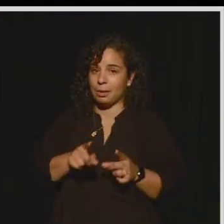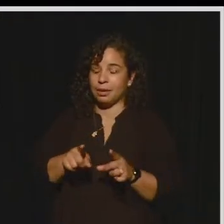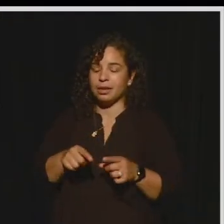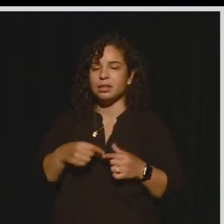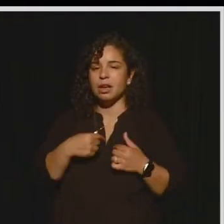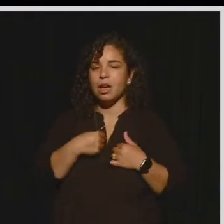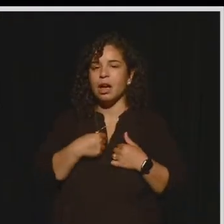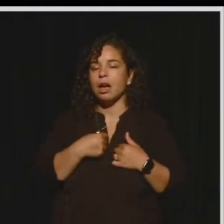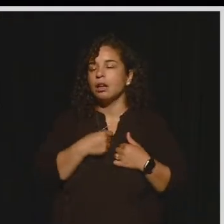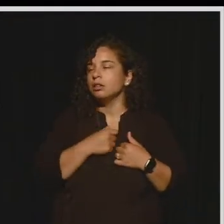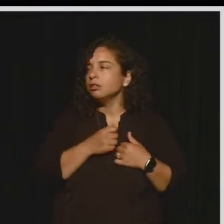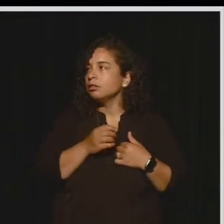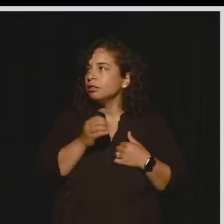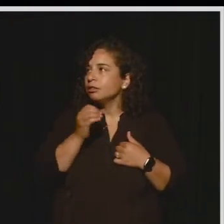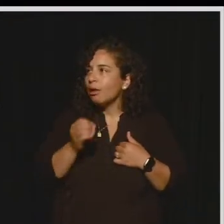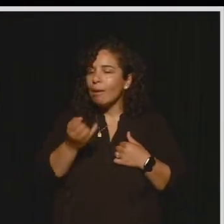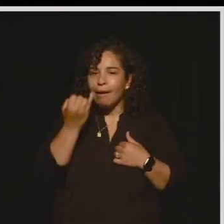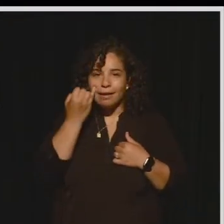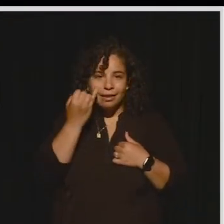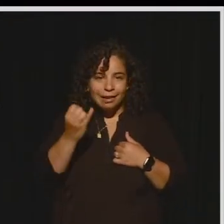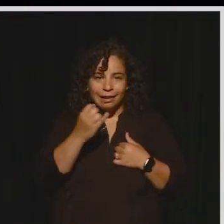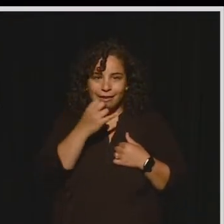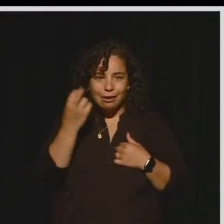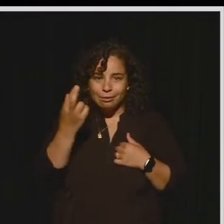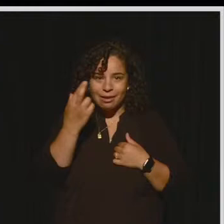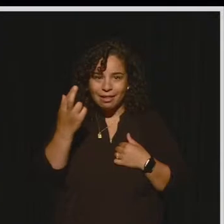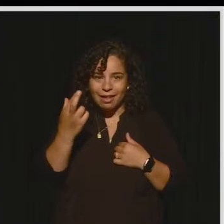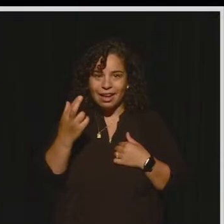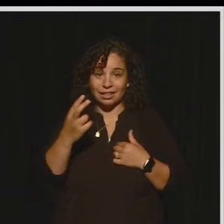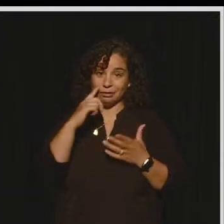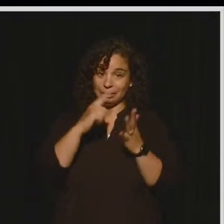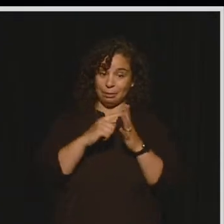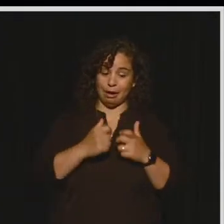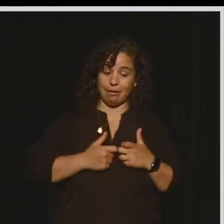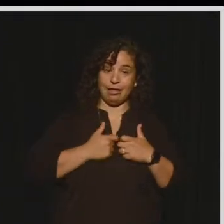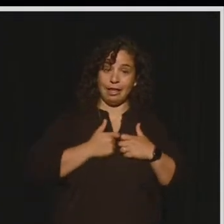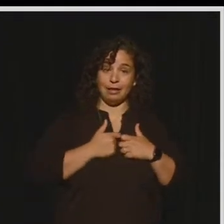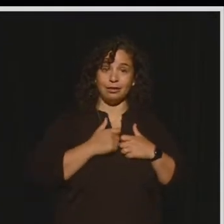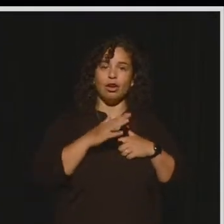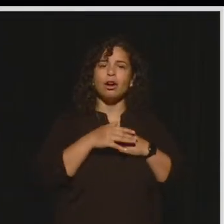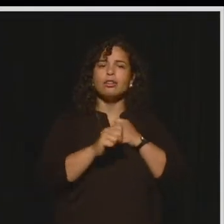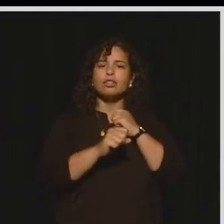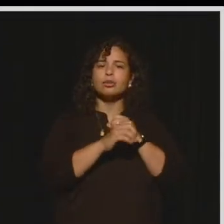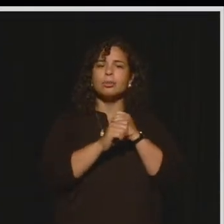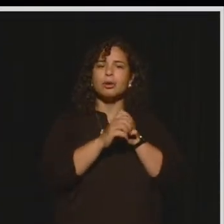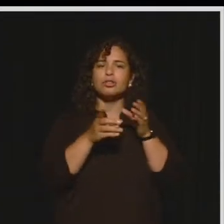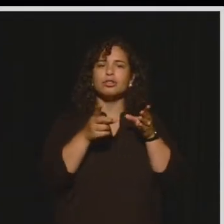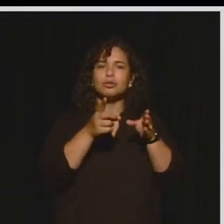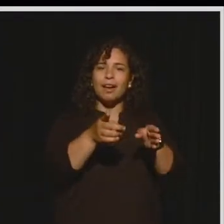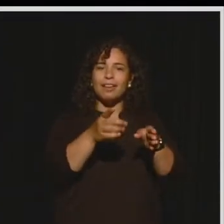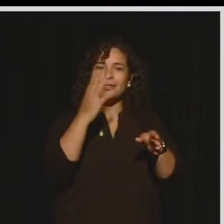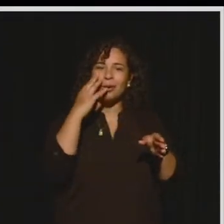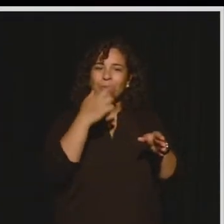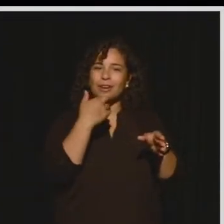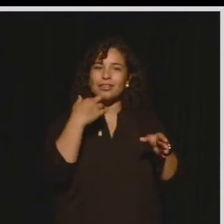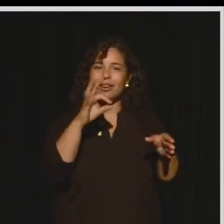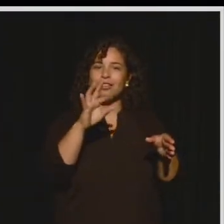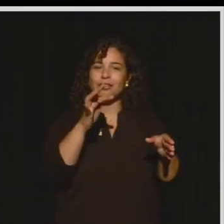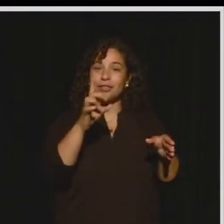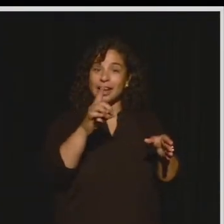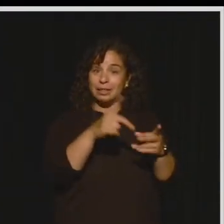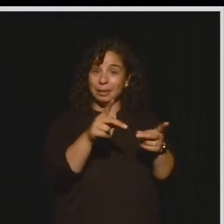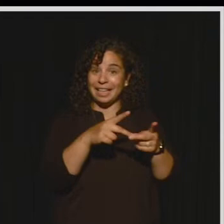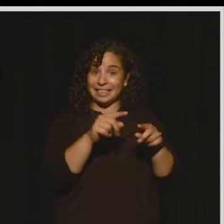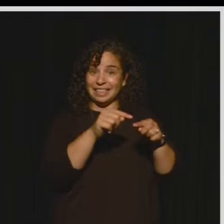never thought, you know, I lived in under the stairs of a friend's place on Commercial Drive, Meg's place. I